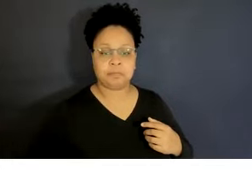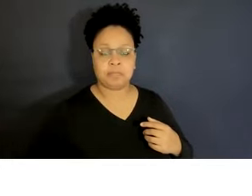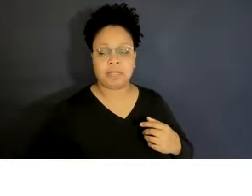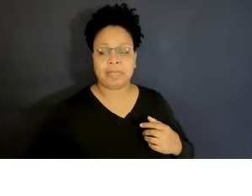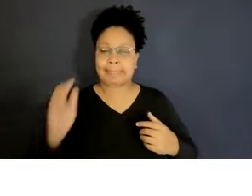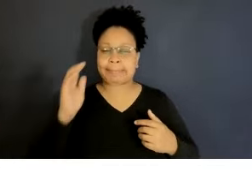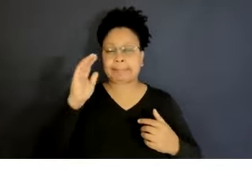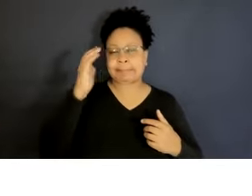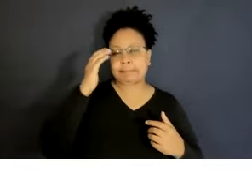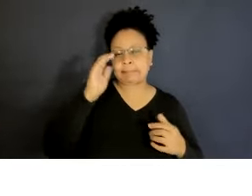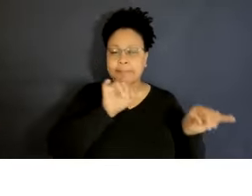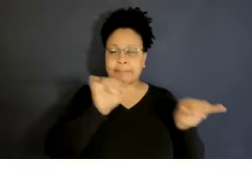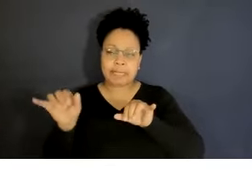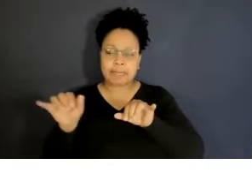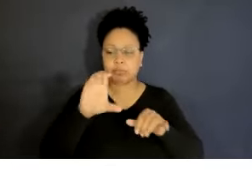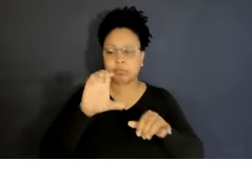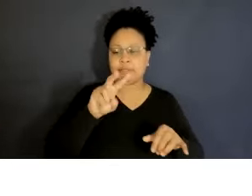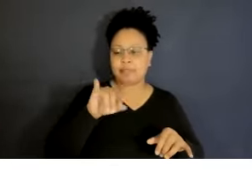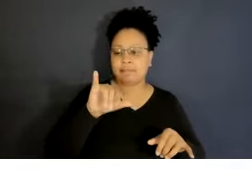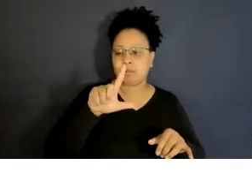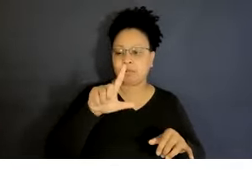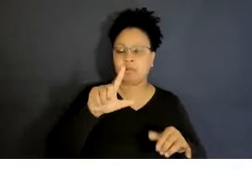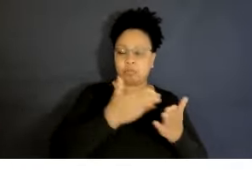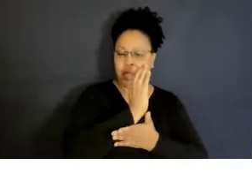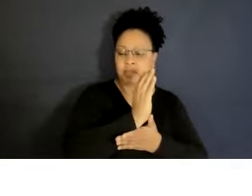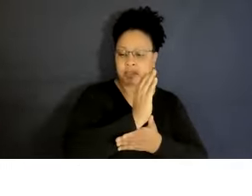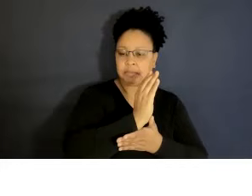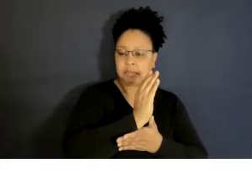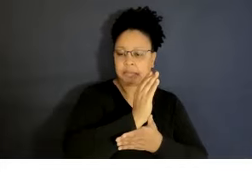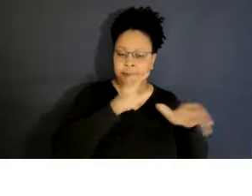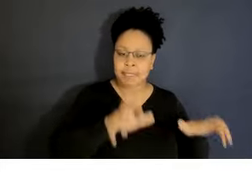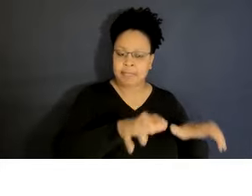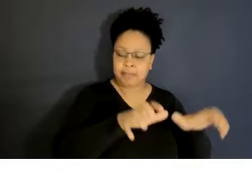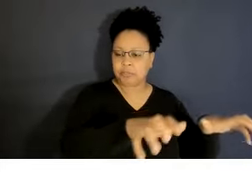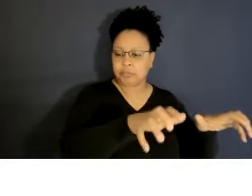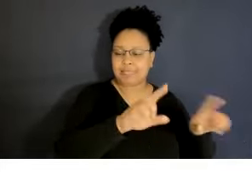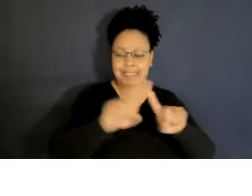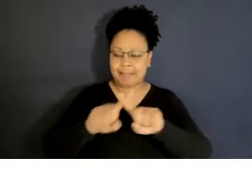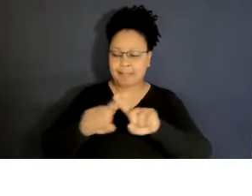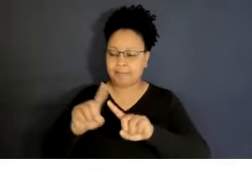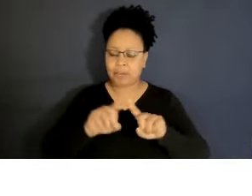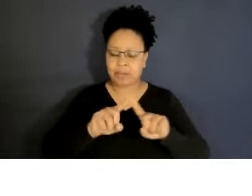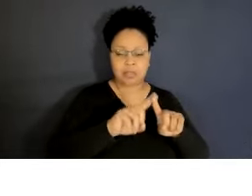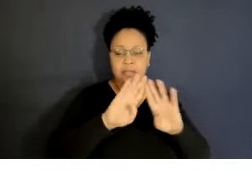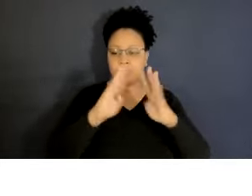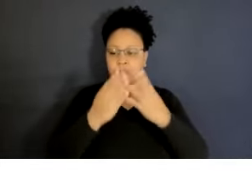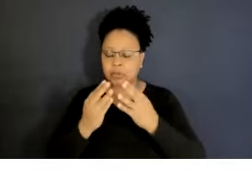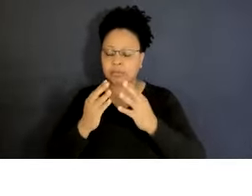similar to the civil rights movement faced by different communities, but especially the African American